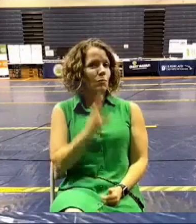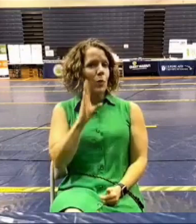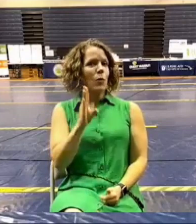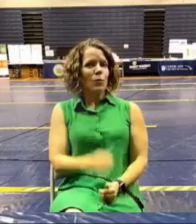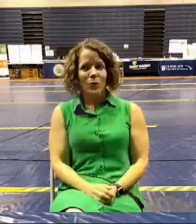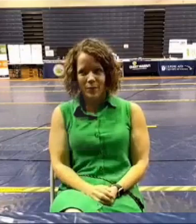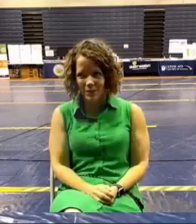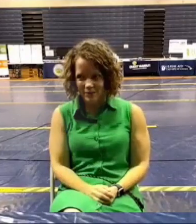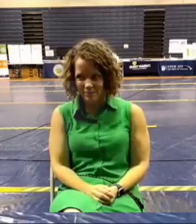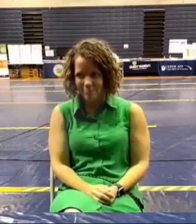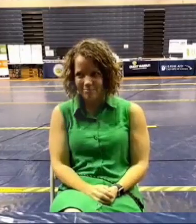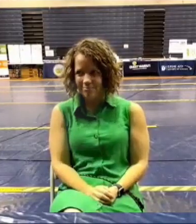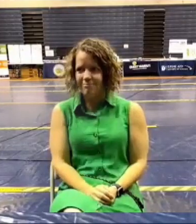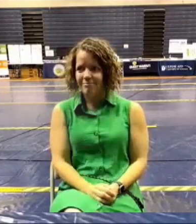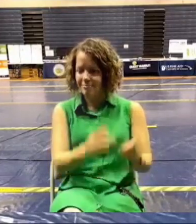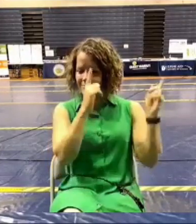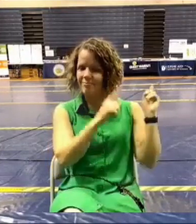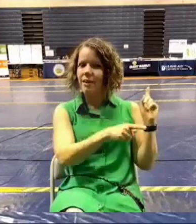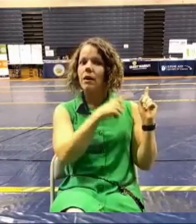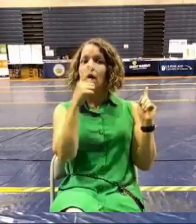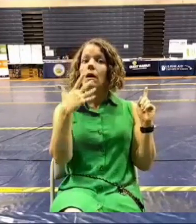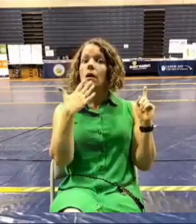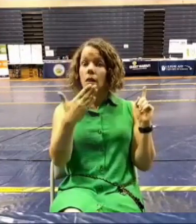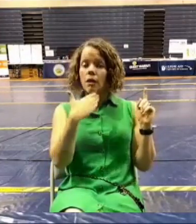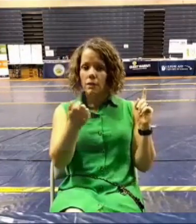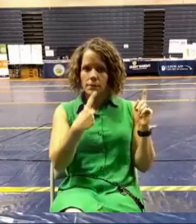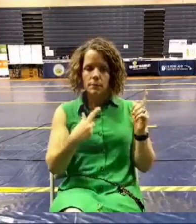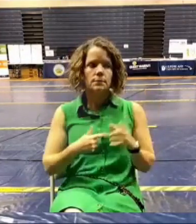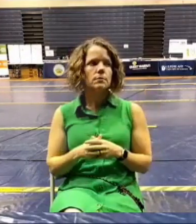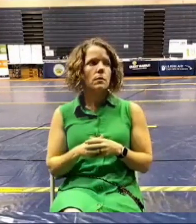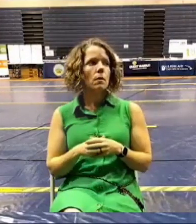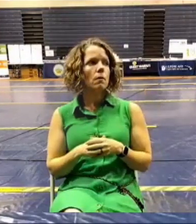this question. Aloha. Hello. Yeah. Thank you for the question.